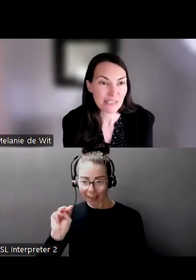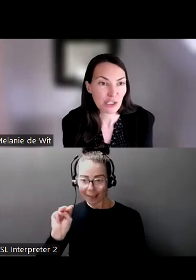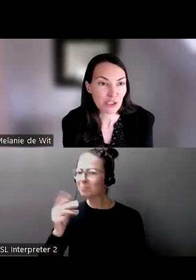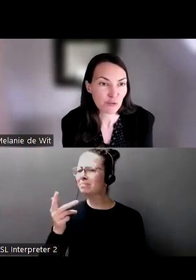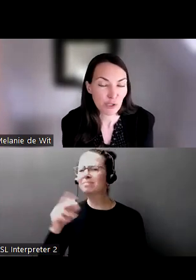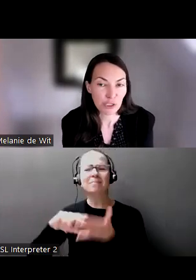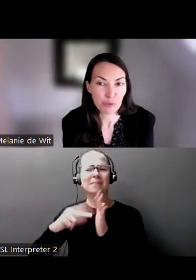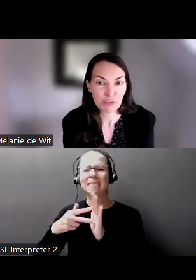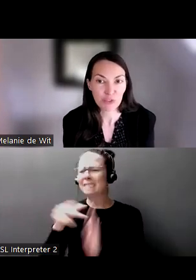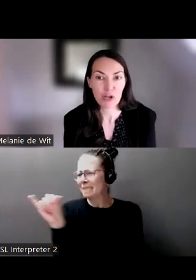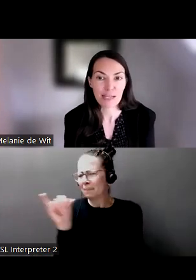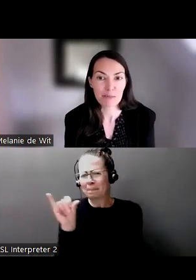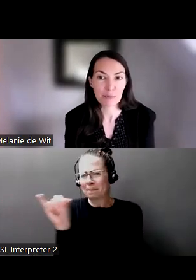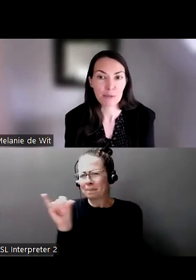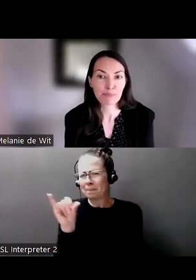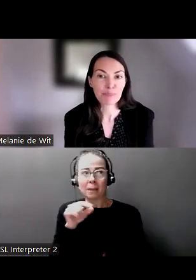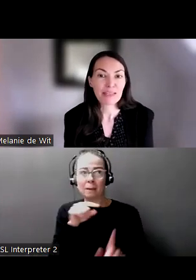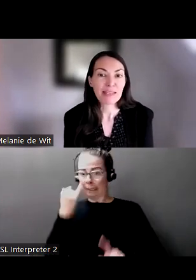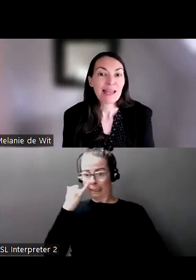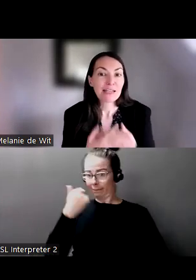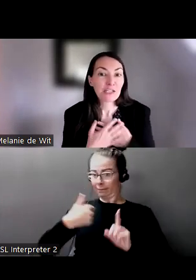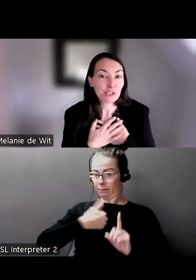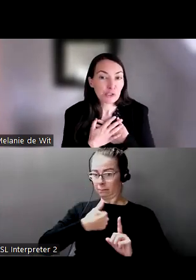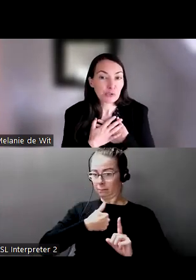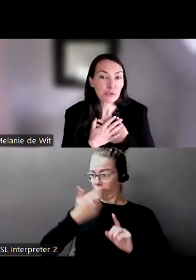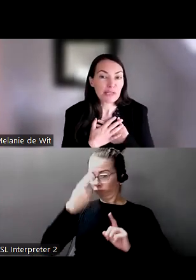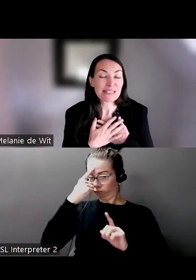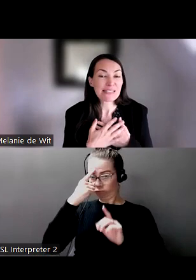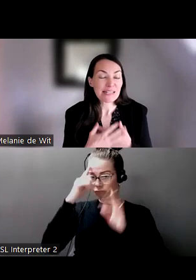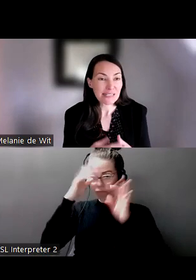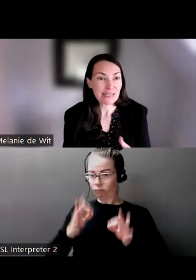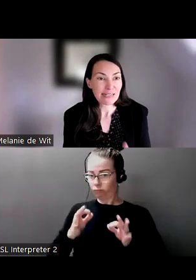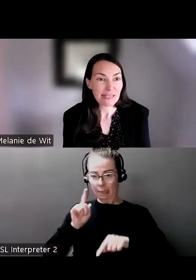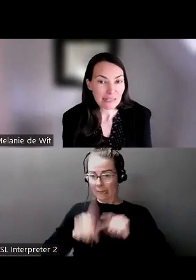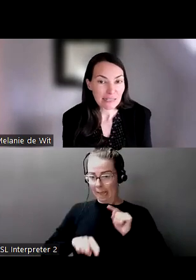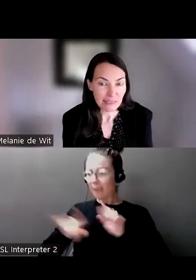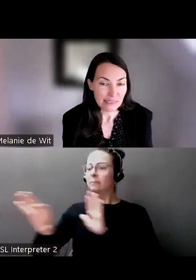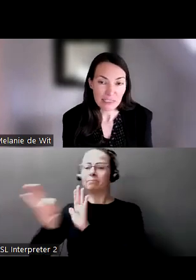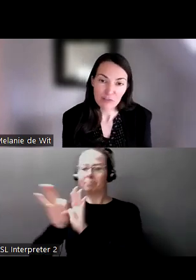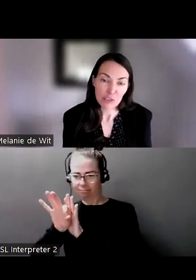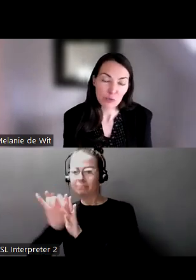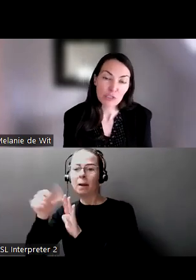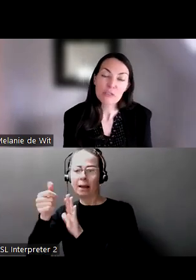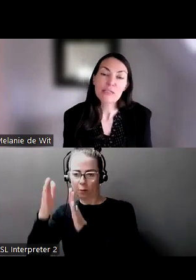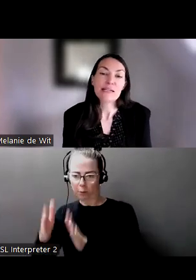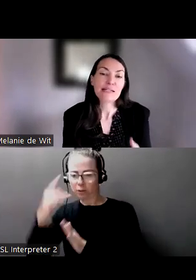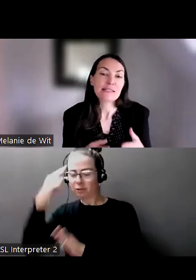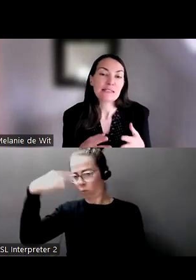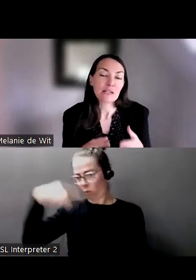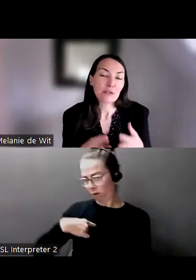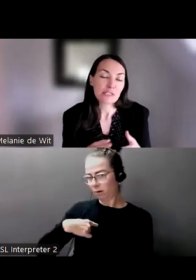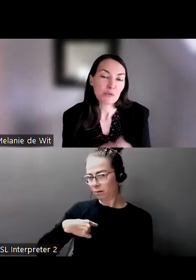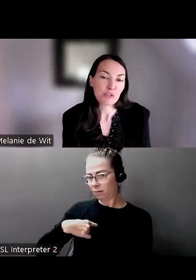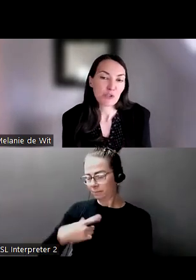making decisions for you if you're not capable. And you, in designating this individual,